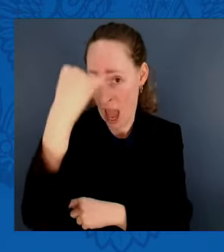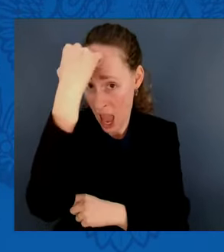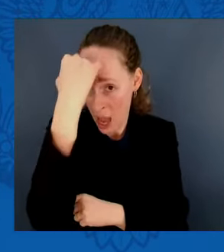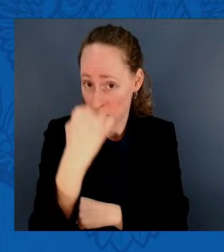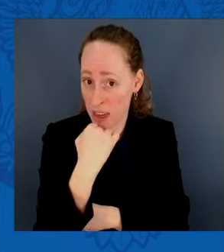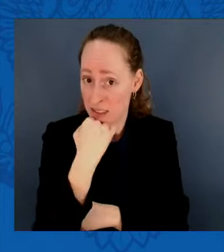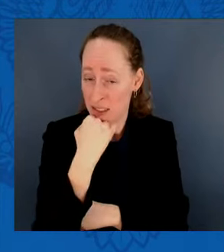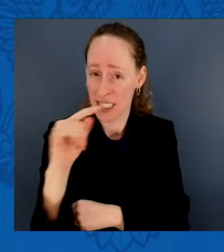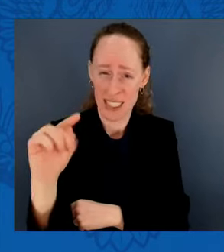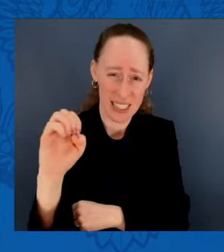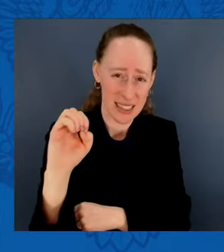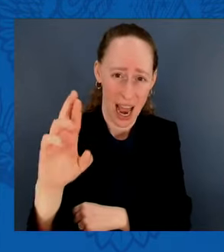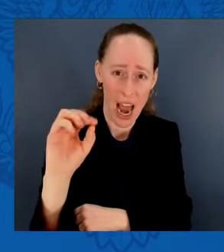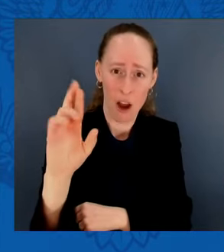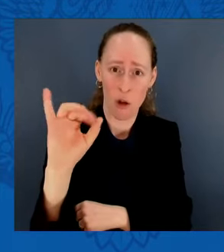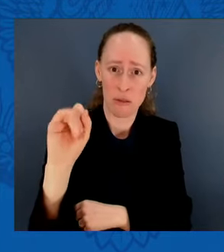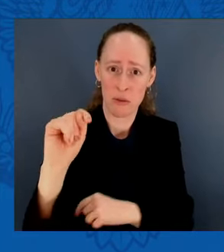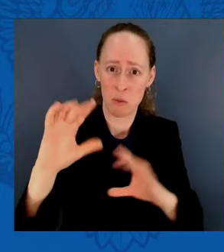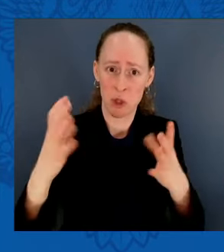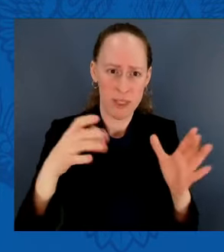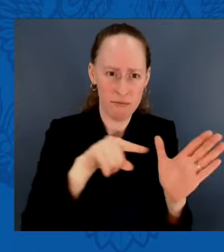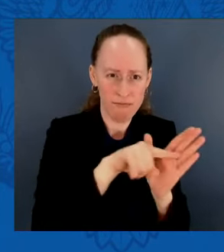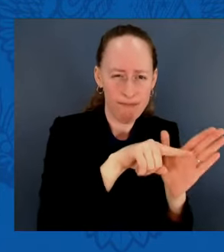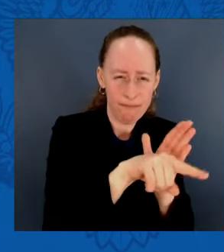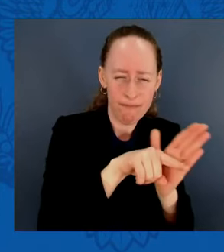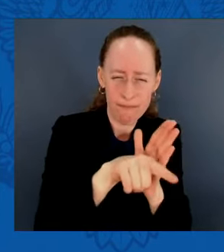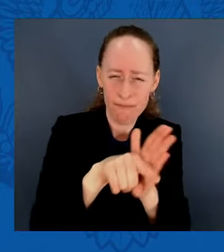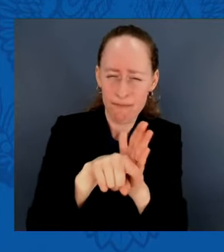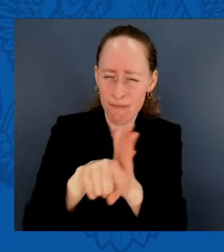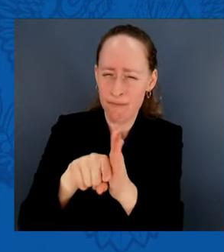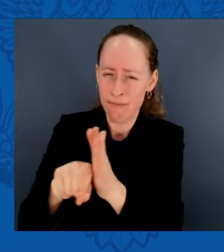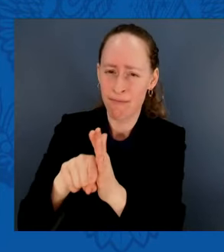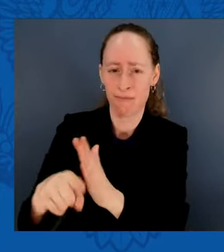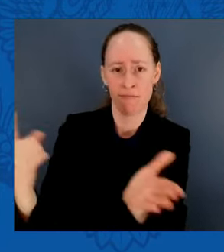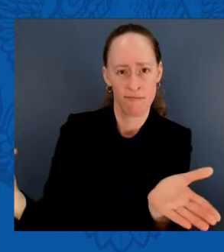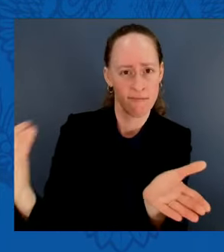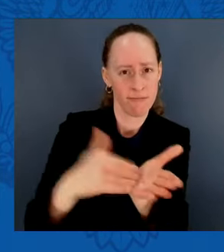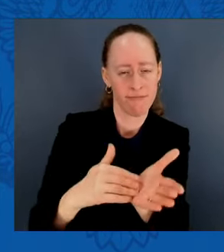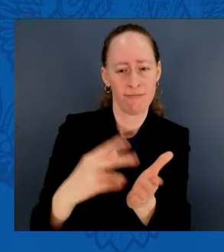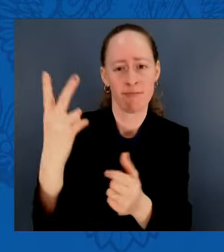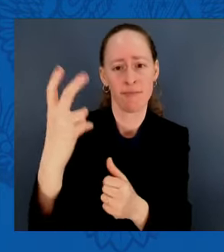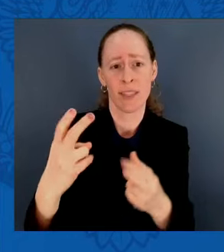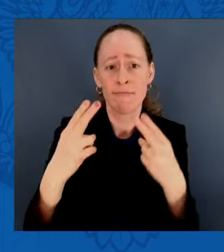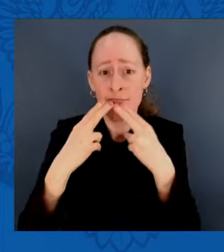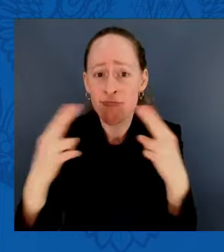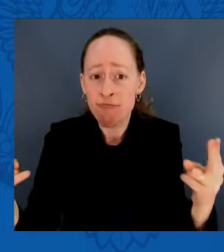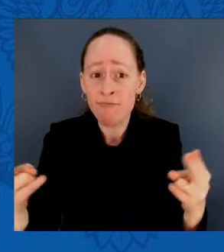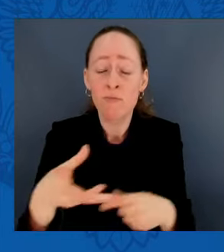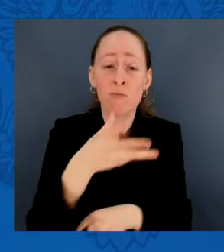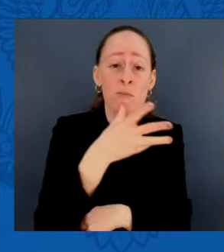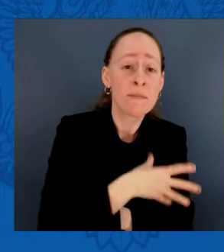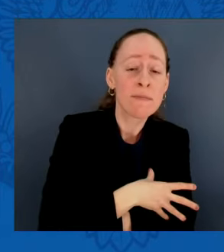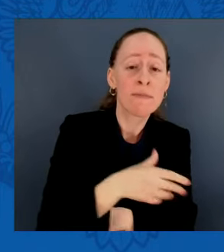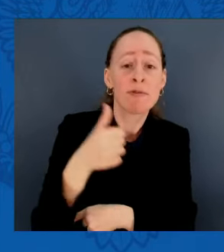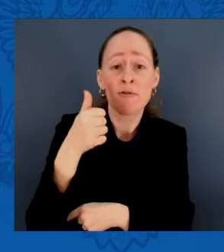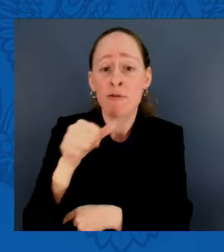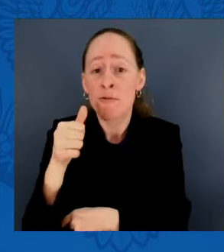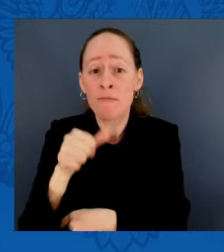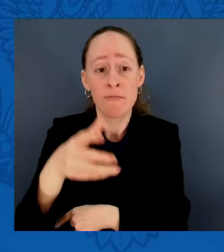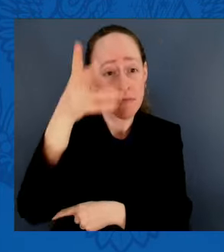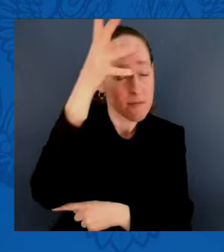1,200 innocent people, women and girls, men and boys, slaughtered after enduring sexual